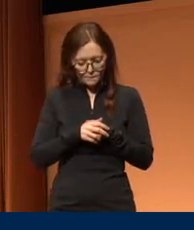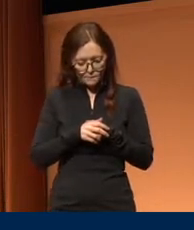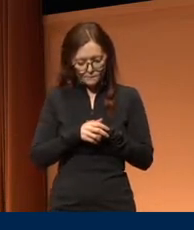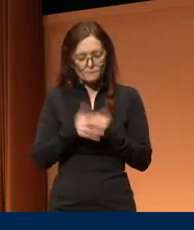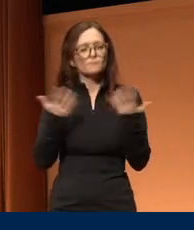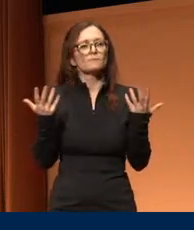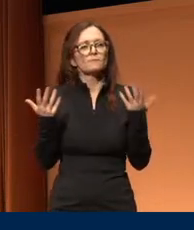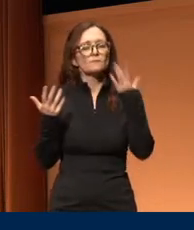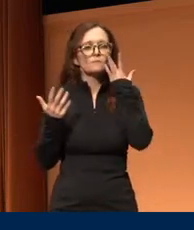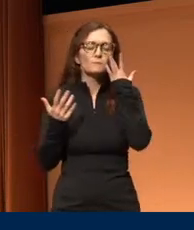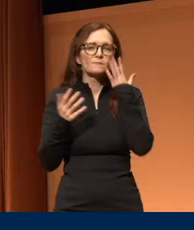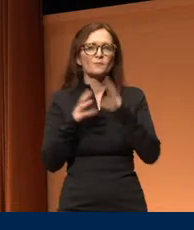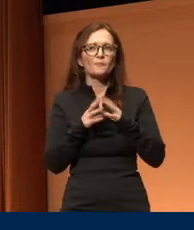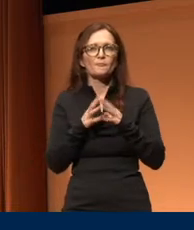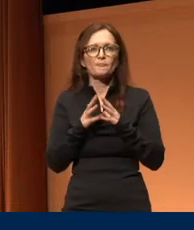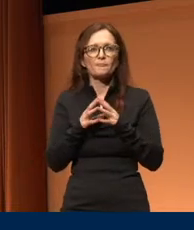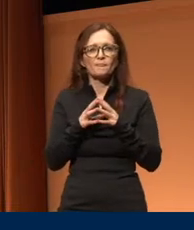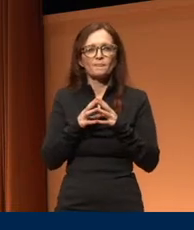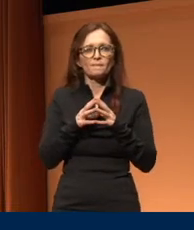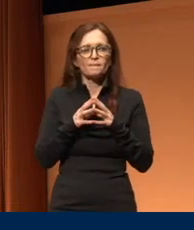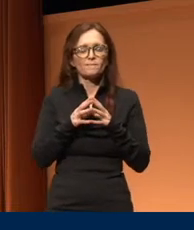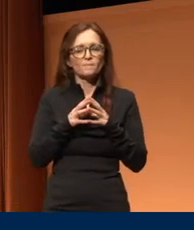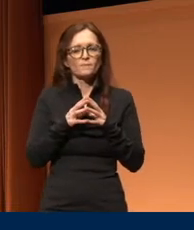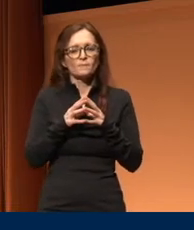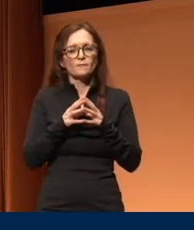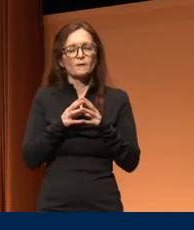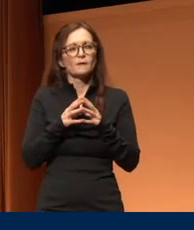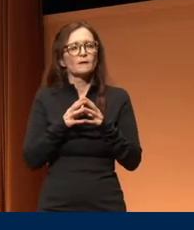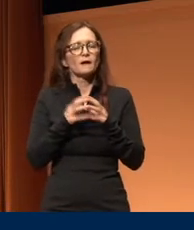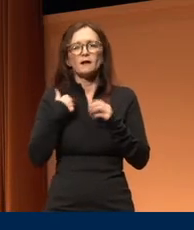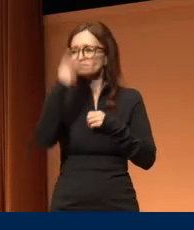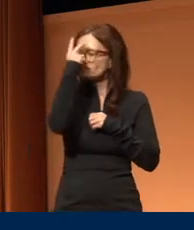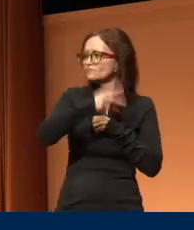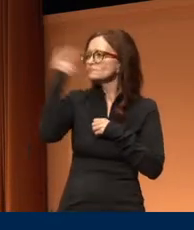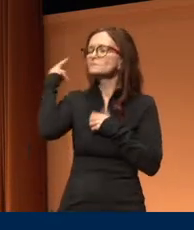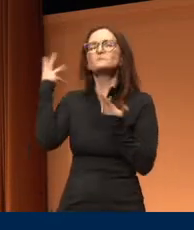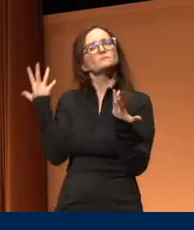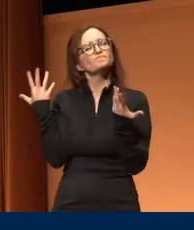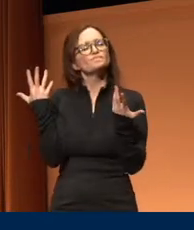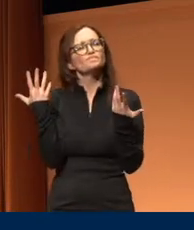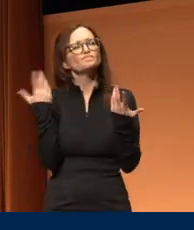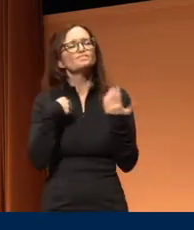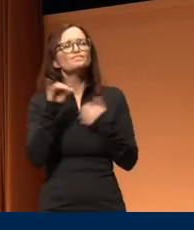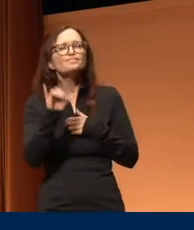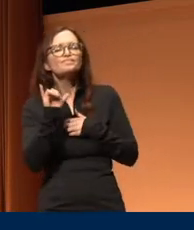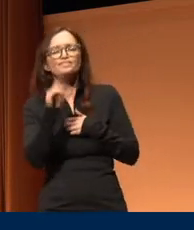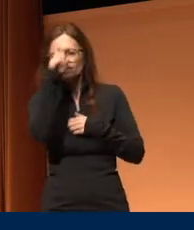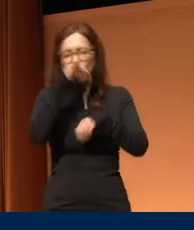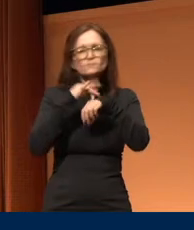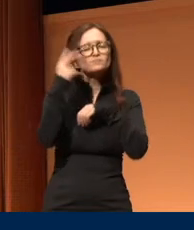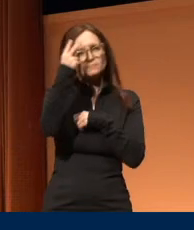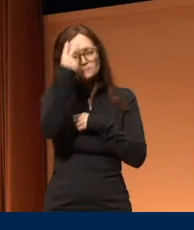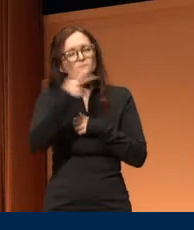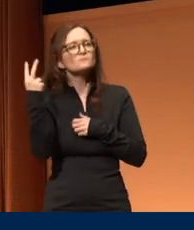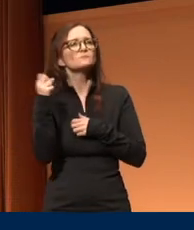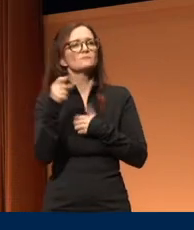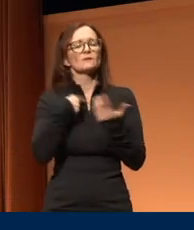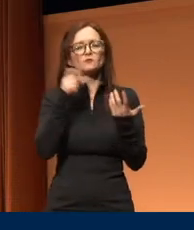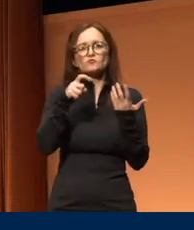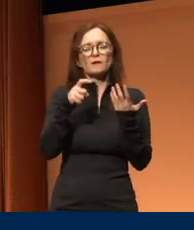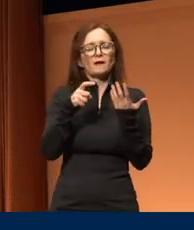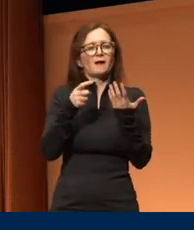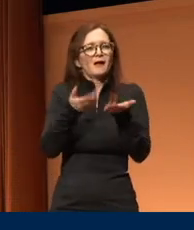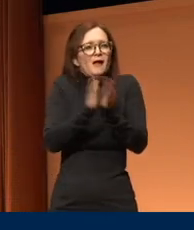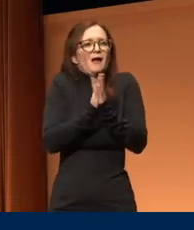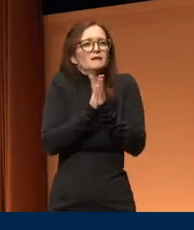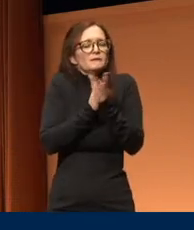So, upon reflection, I should have asked the motivational